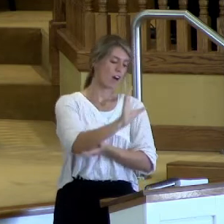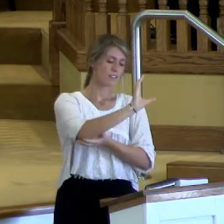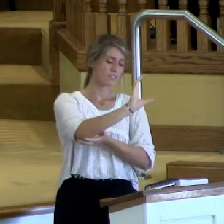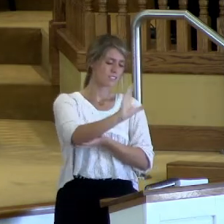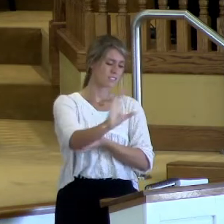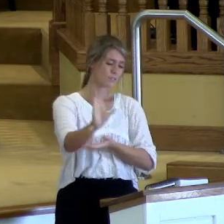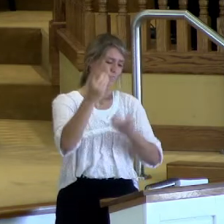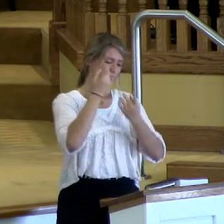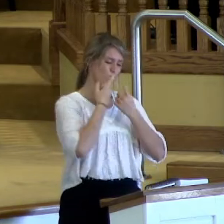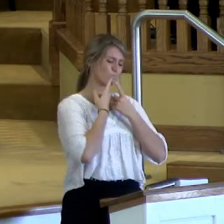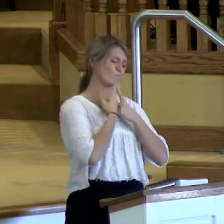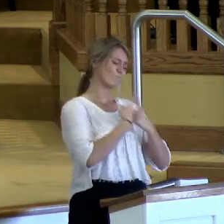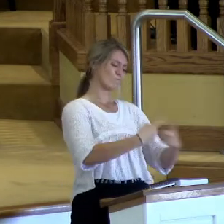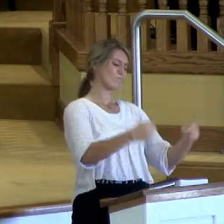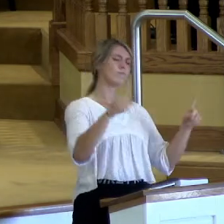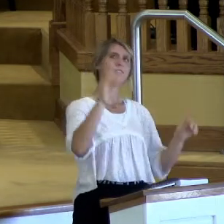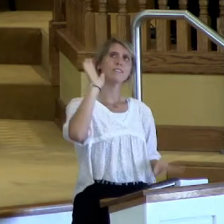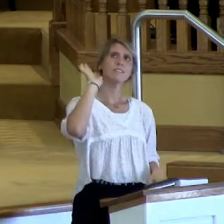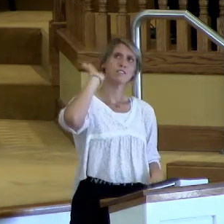cross,